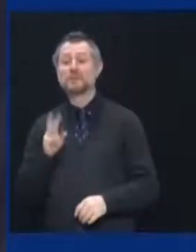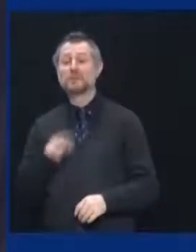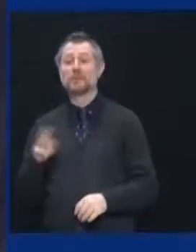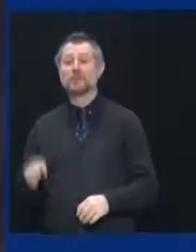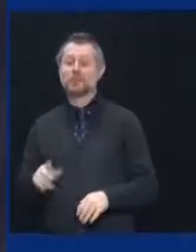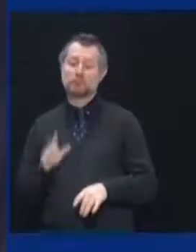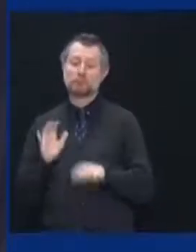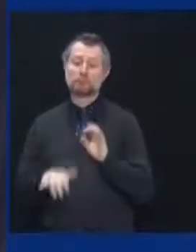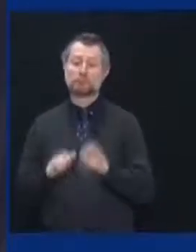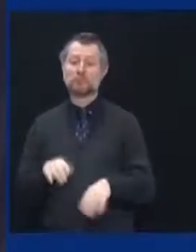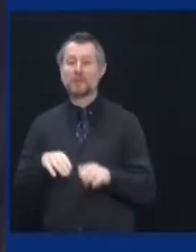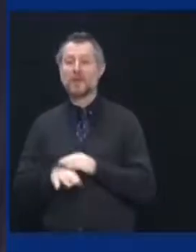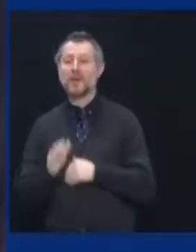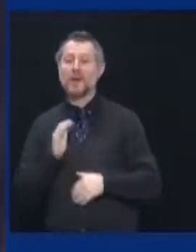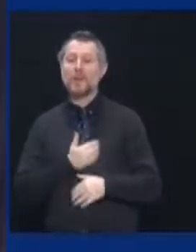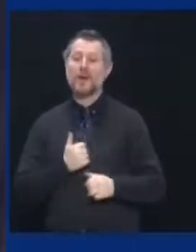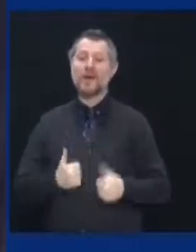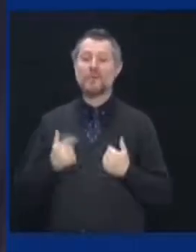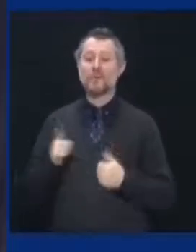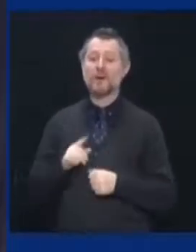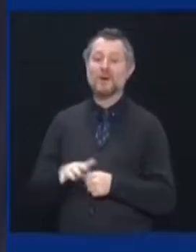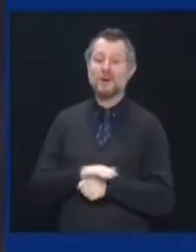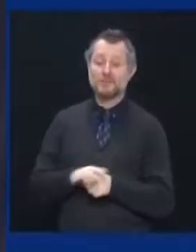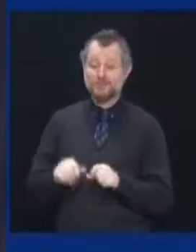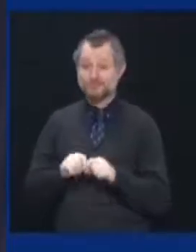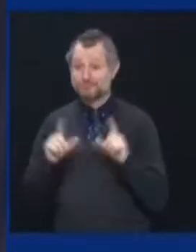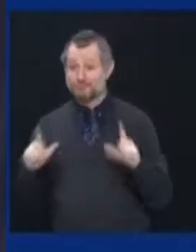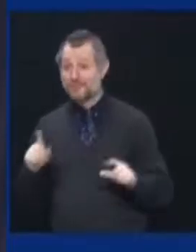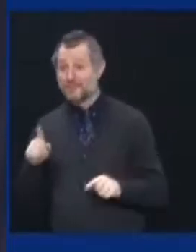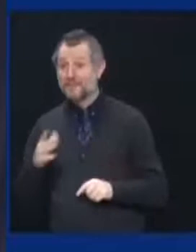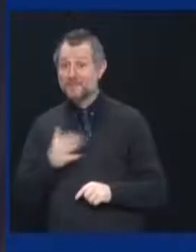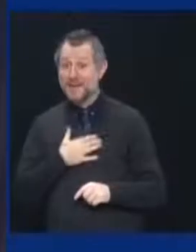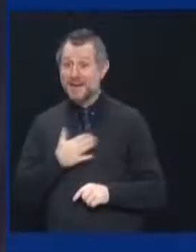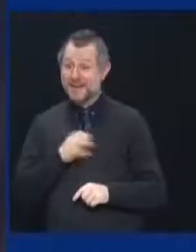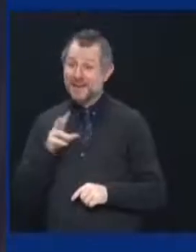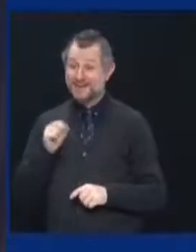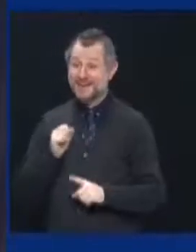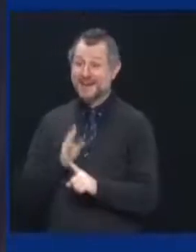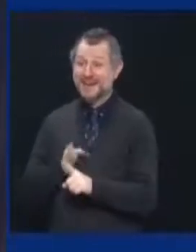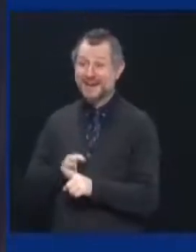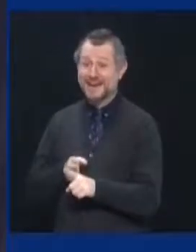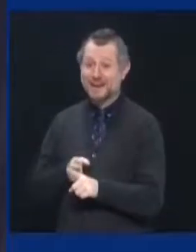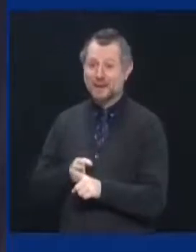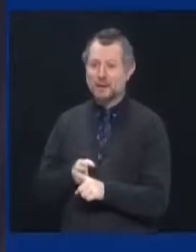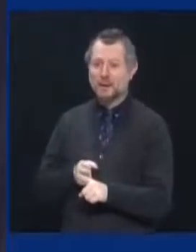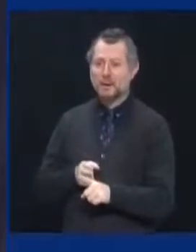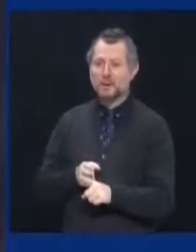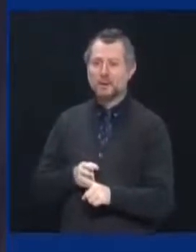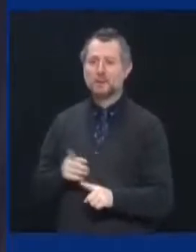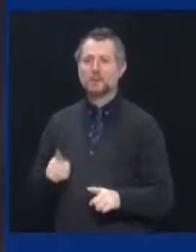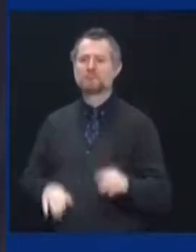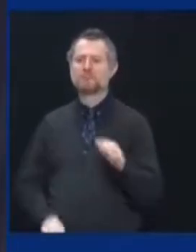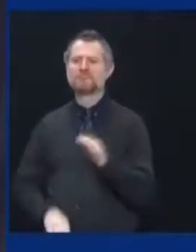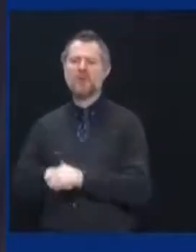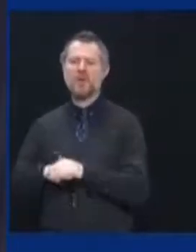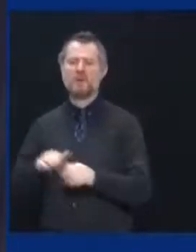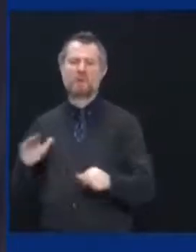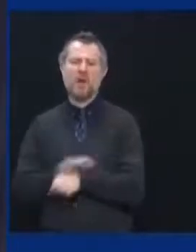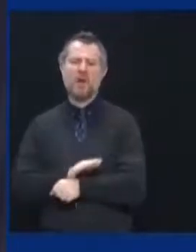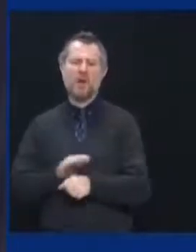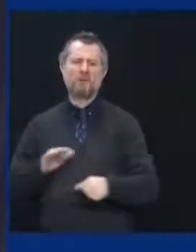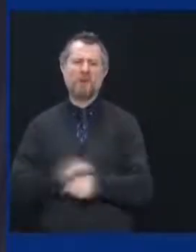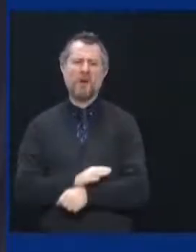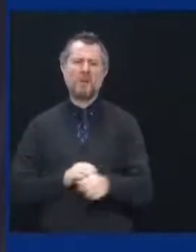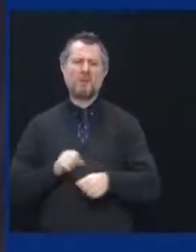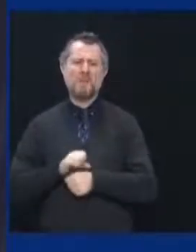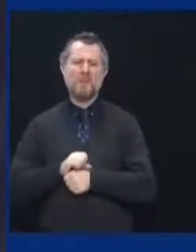in your local area, you'll find your local CVS, and chances are they're going to say, we're not